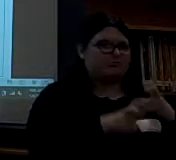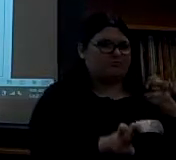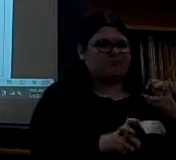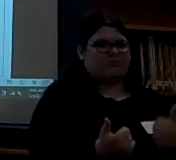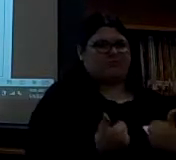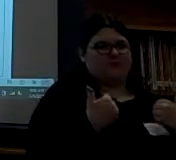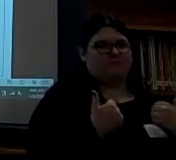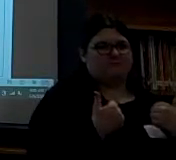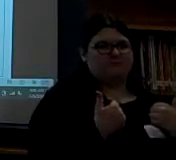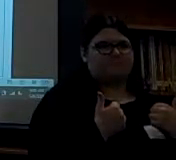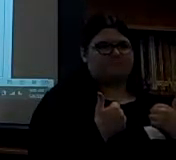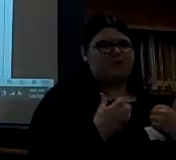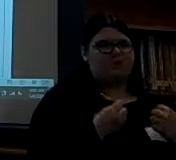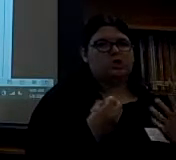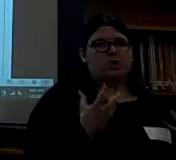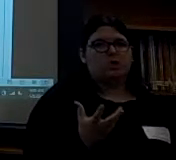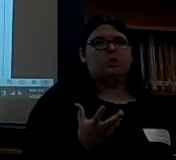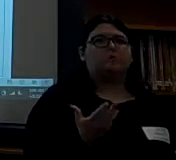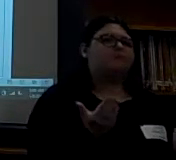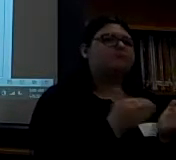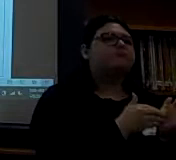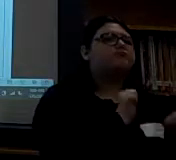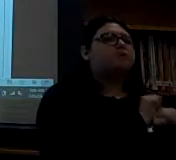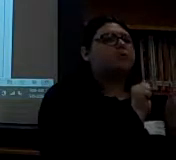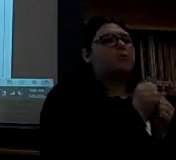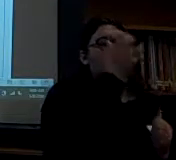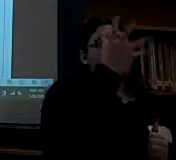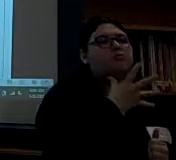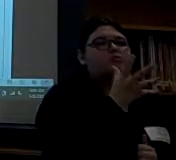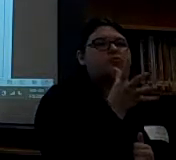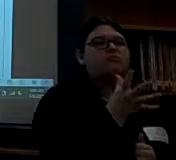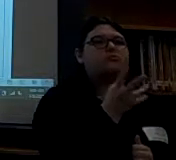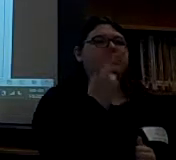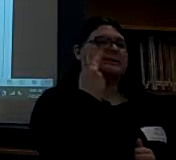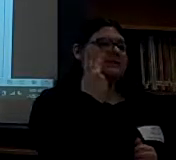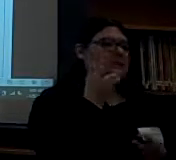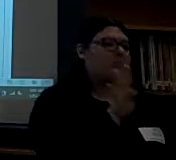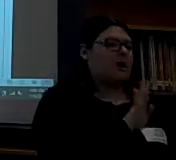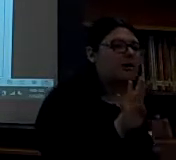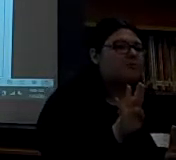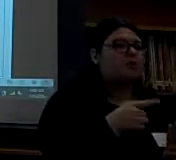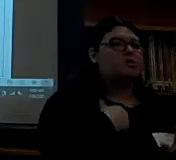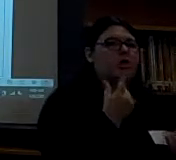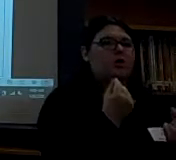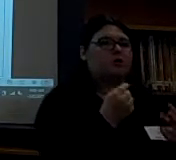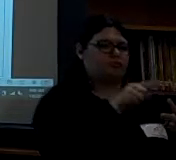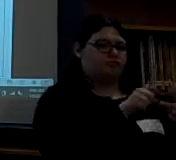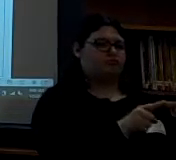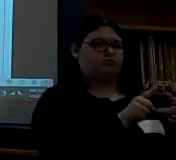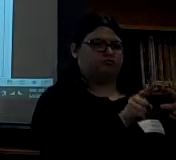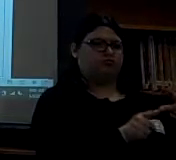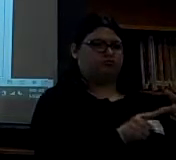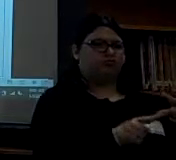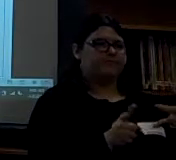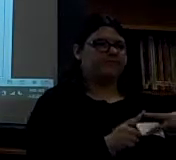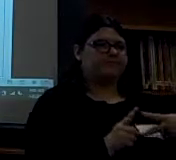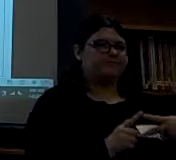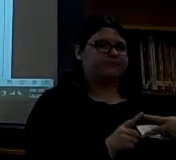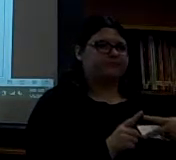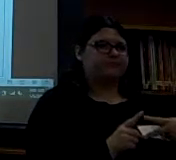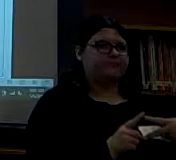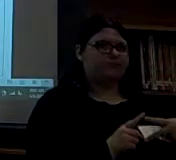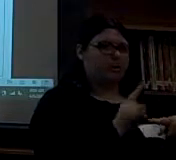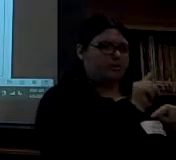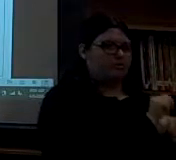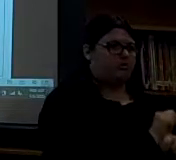in life? So again, I work with parents addressing the behaviors. I do this in two ways. I do